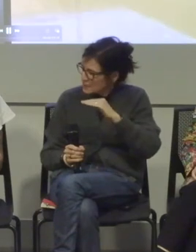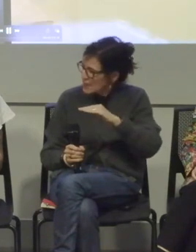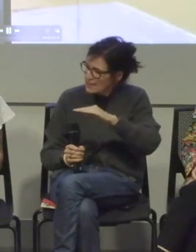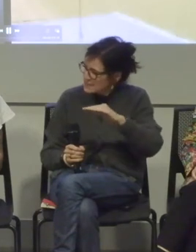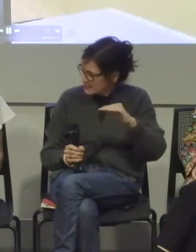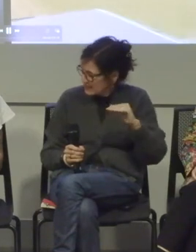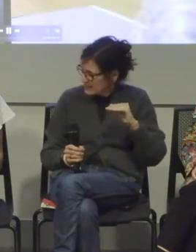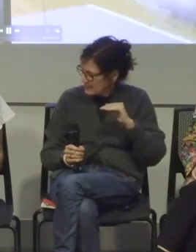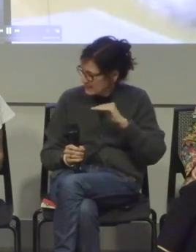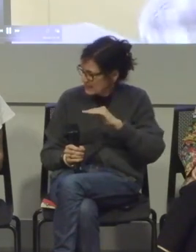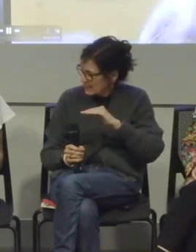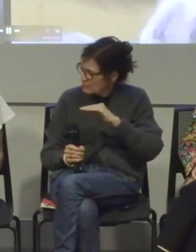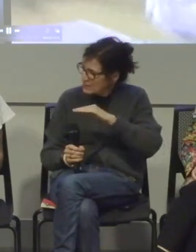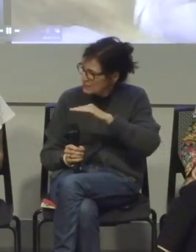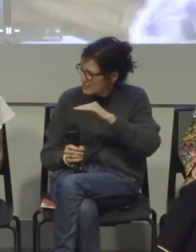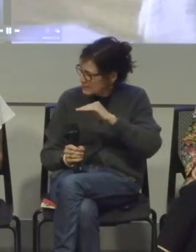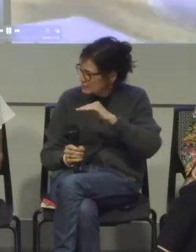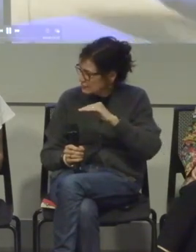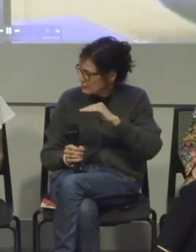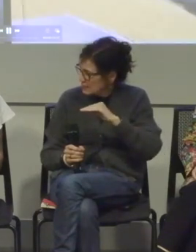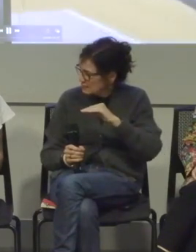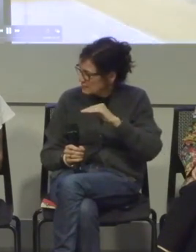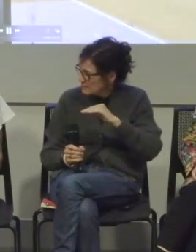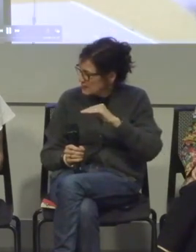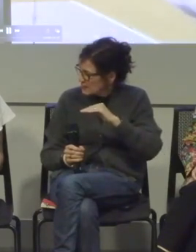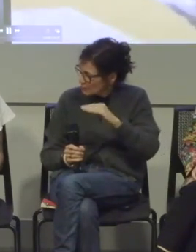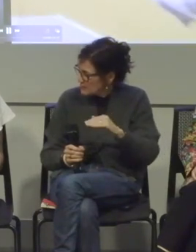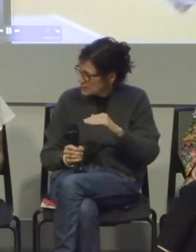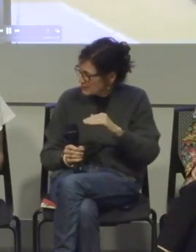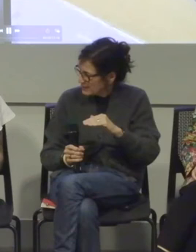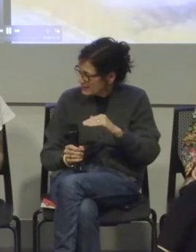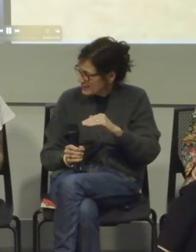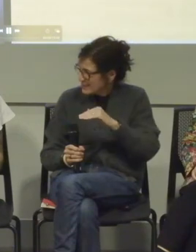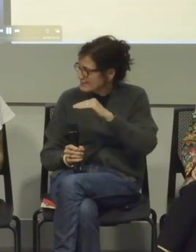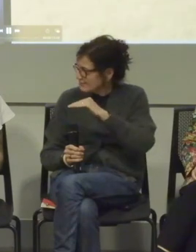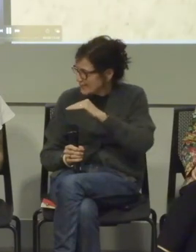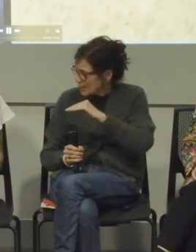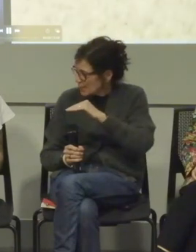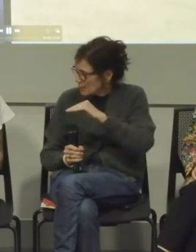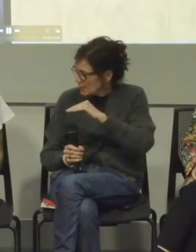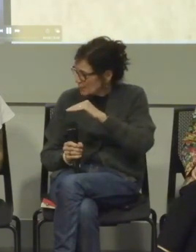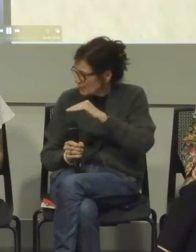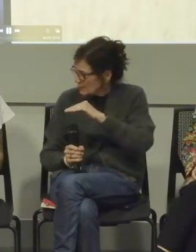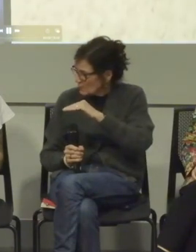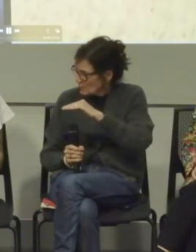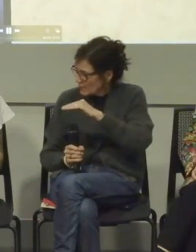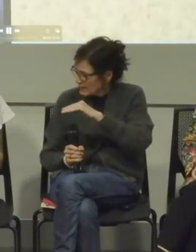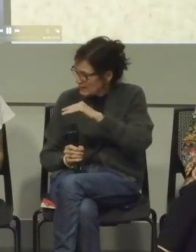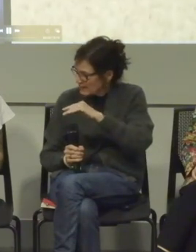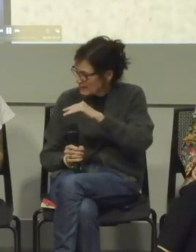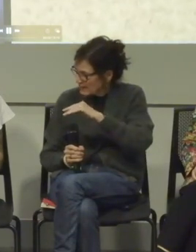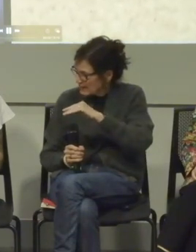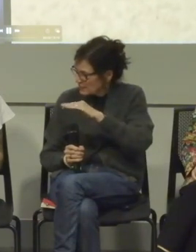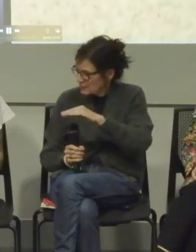It's a very isolating thing, and really we need to help each other. And, you know, I mean, the one